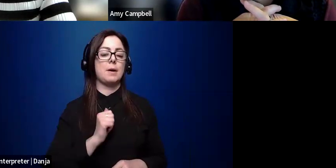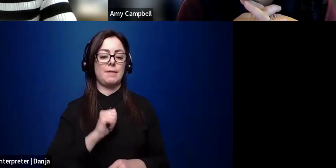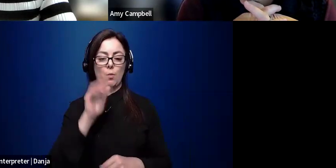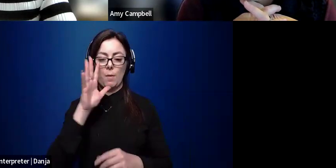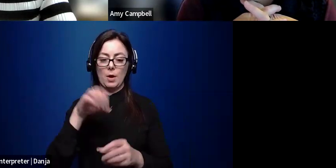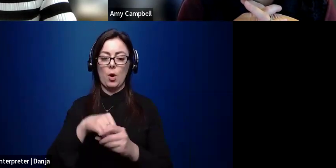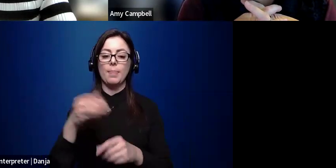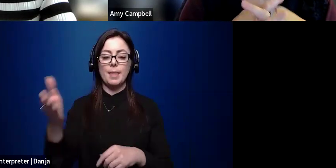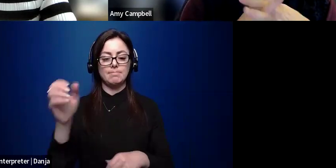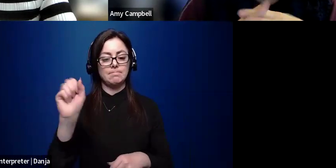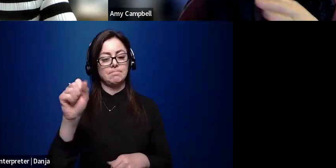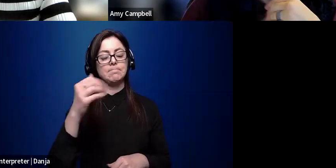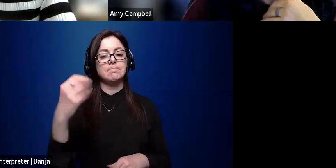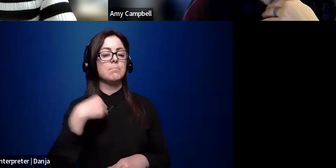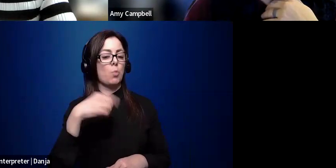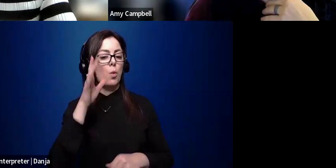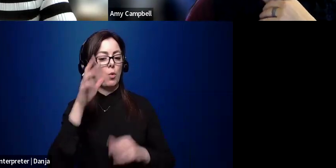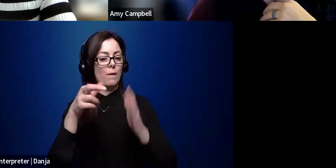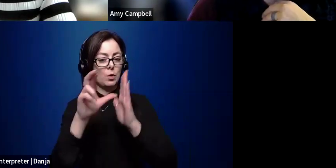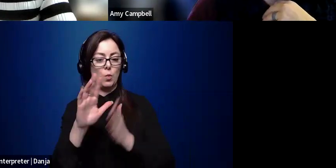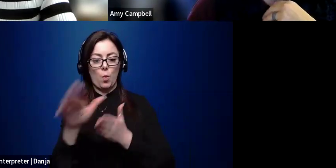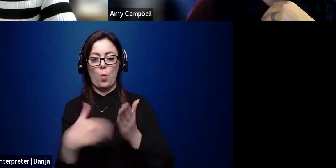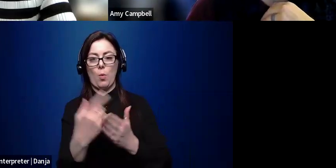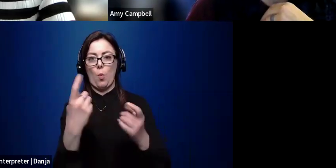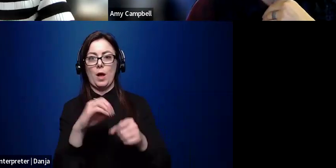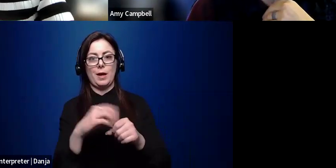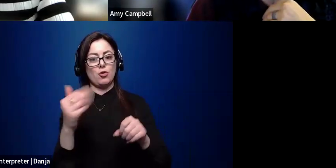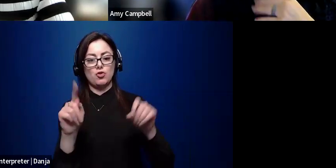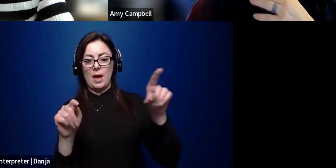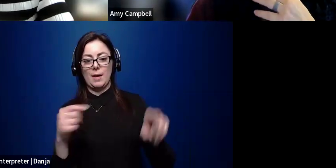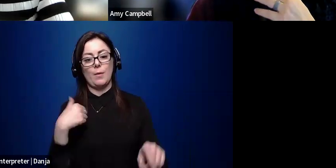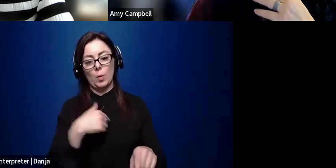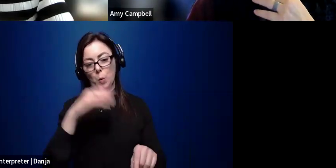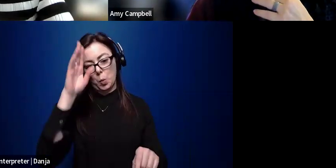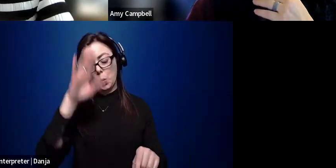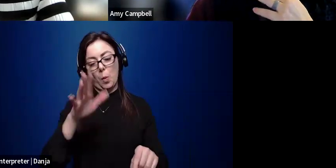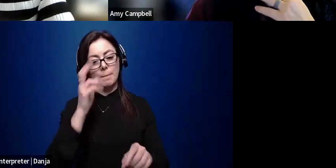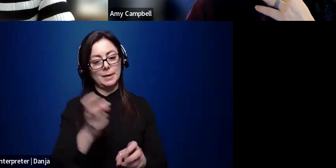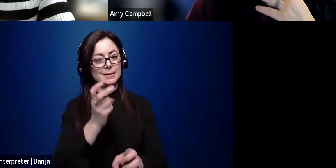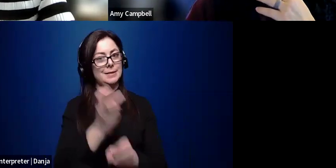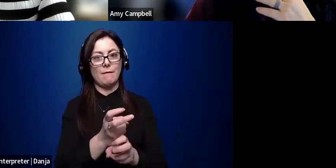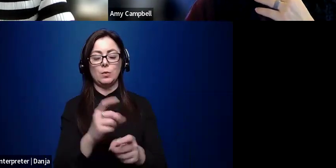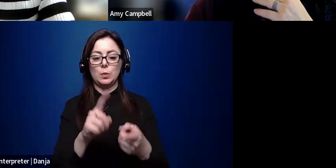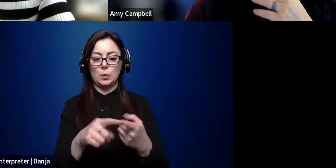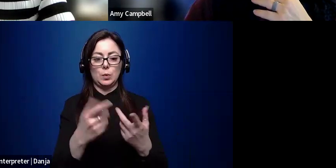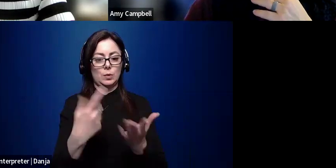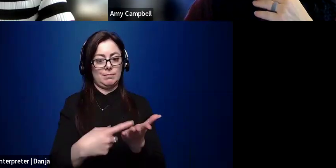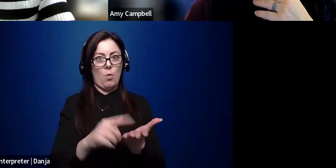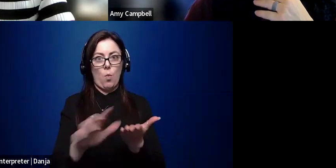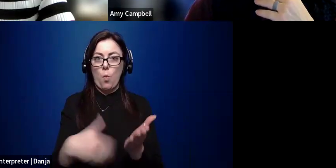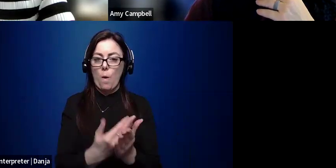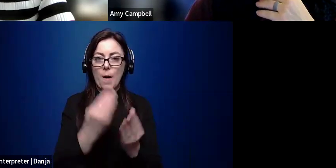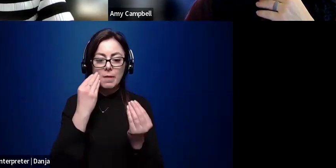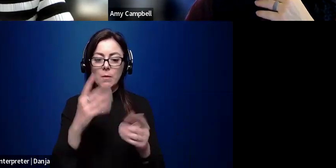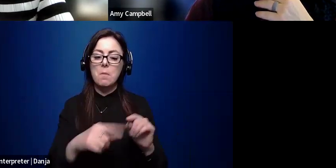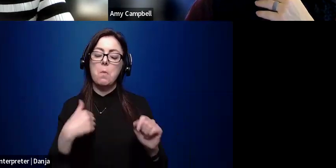I will take a look at all of these questions. We knew it was going to be tough to get through all of this, but we really felt it was